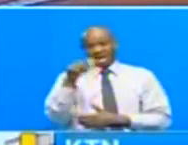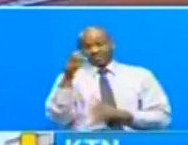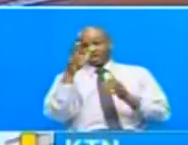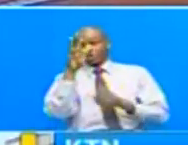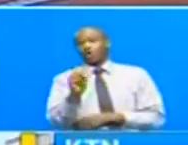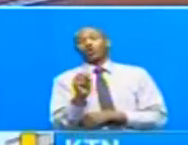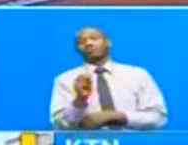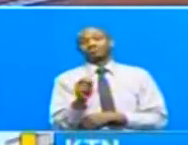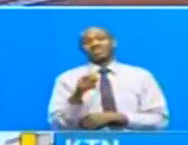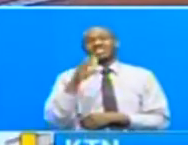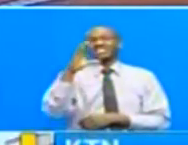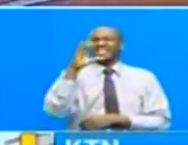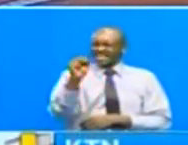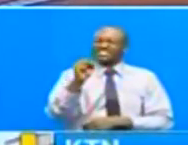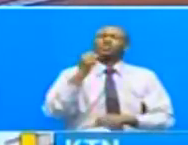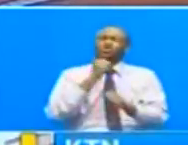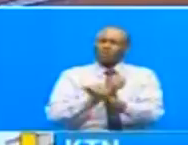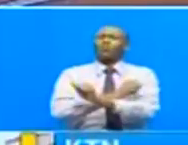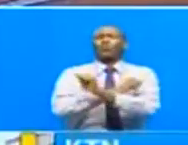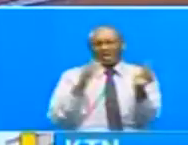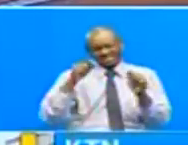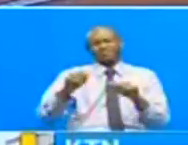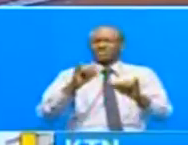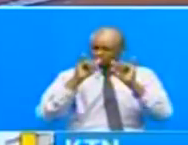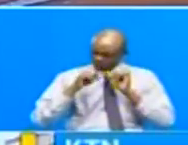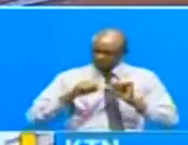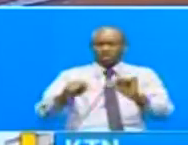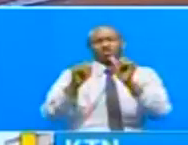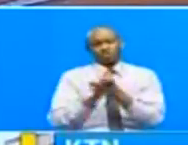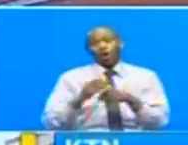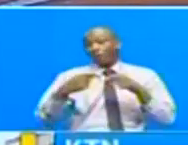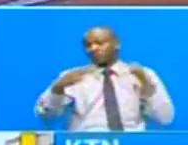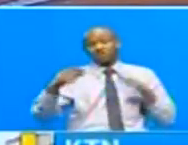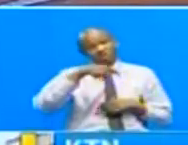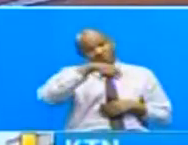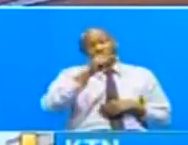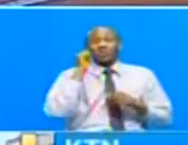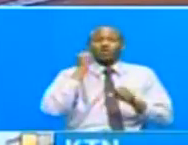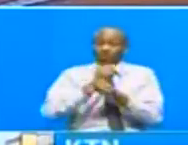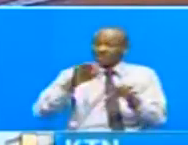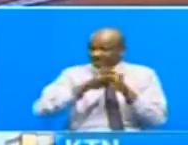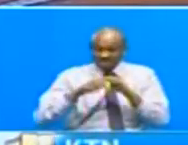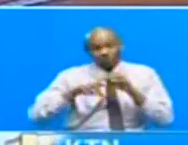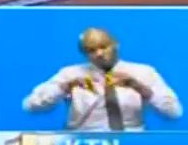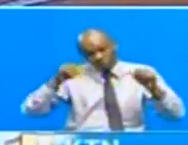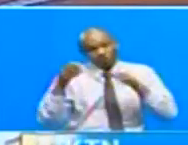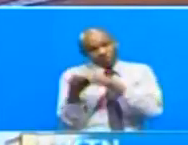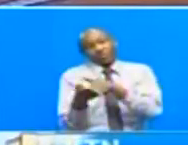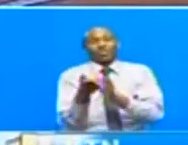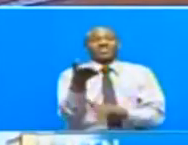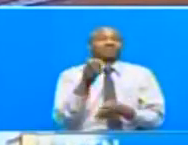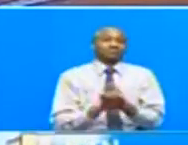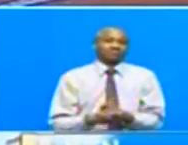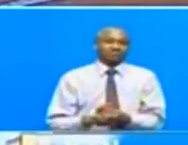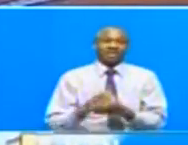here. The CS is doing a fantastic job and she should stay put. It's apparent the opposition will go to any length to look for scandals. And that's from Peter.